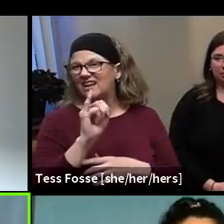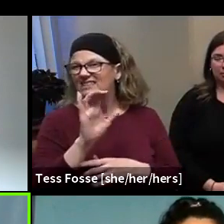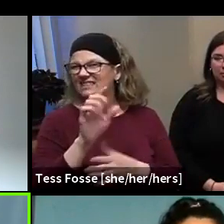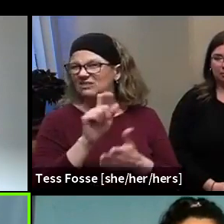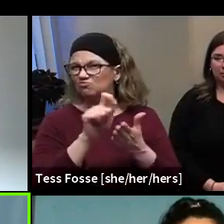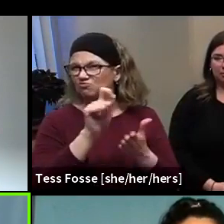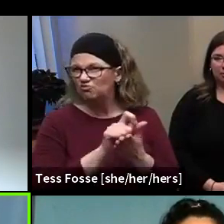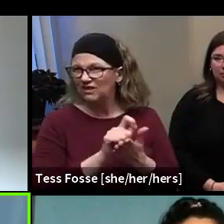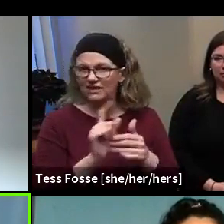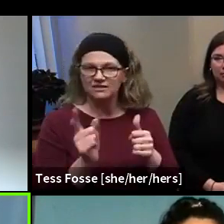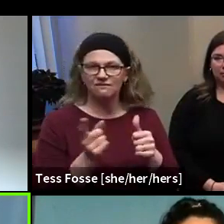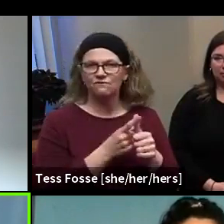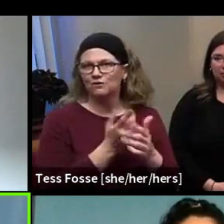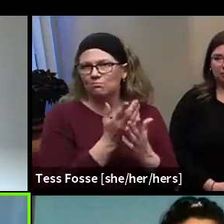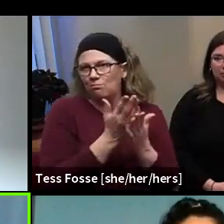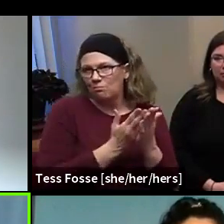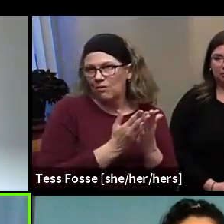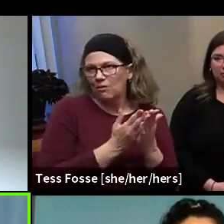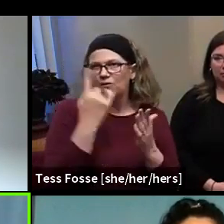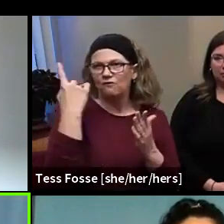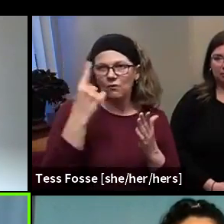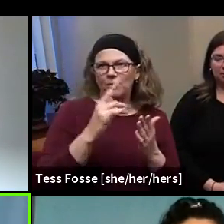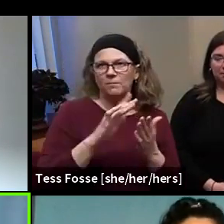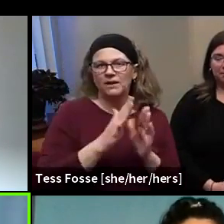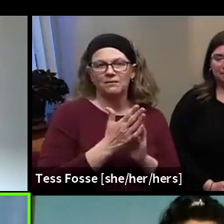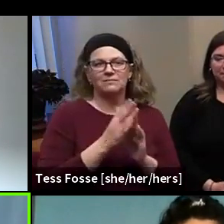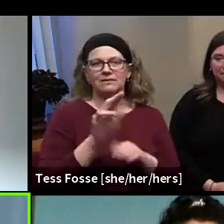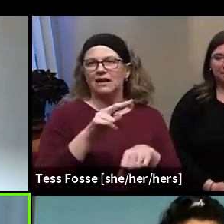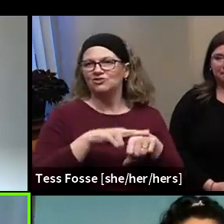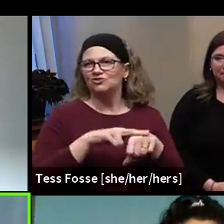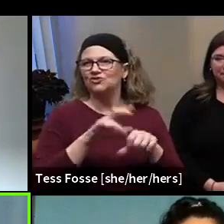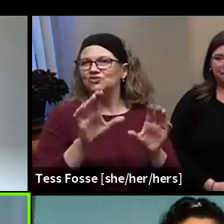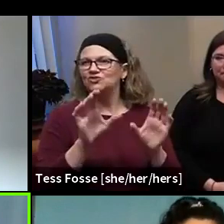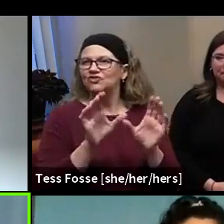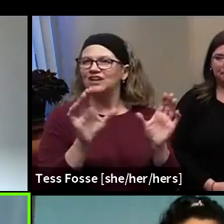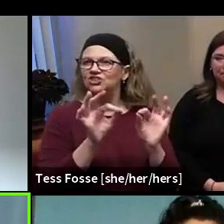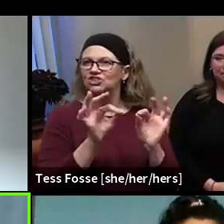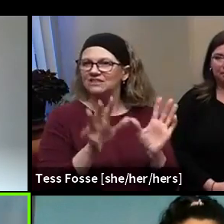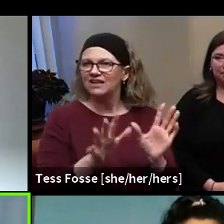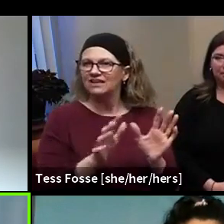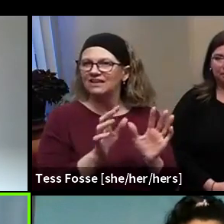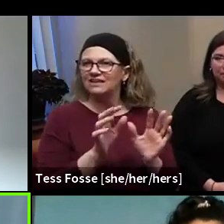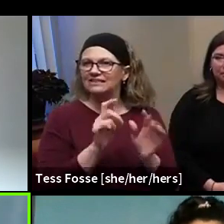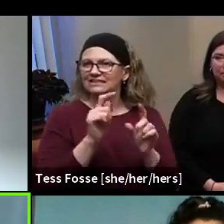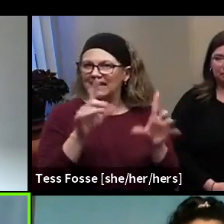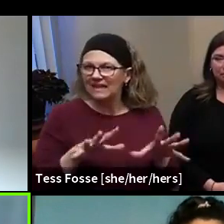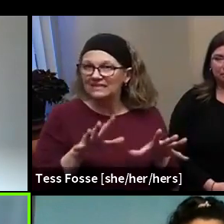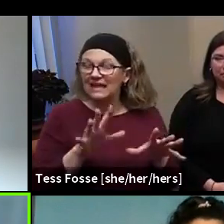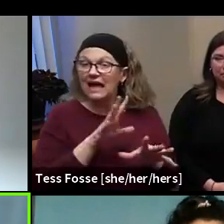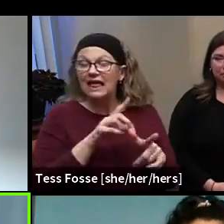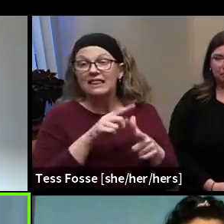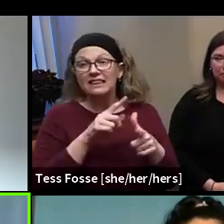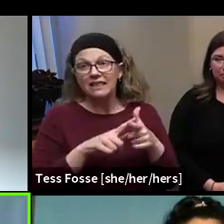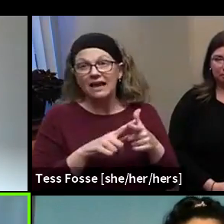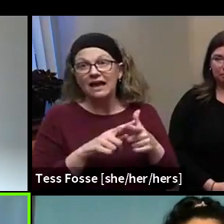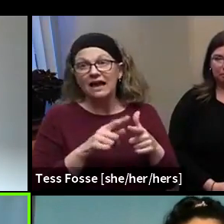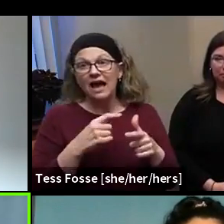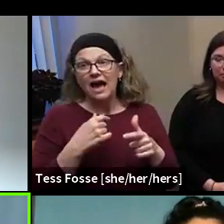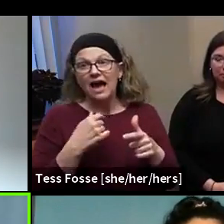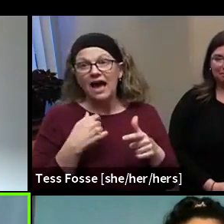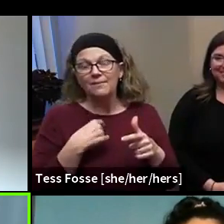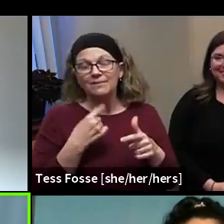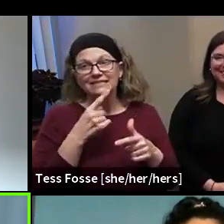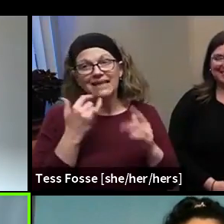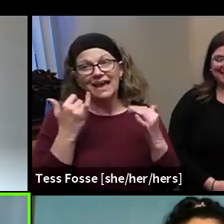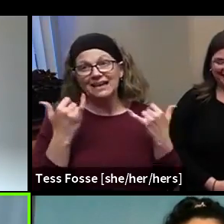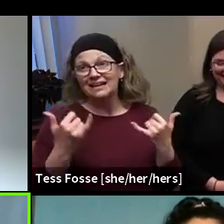exam, which is the first portion of the national certification. And I am declaring it right